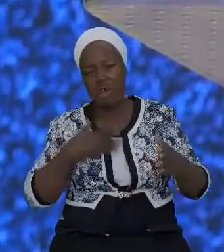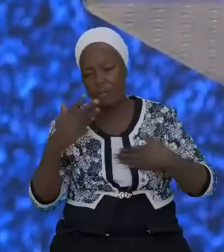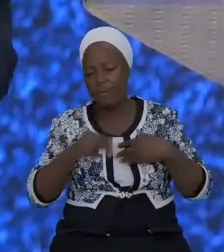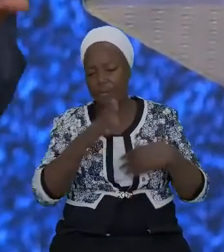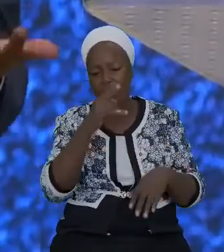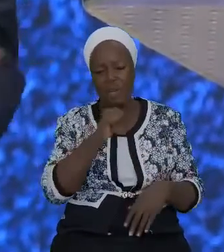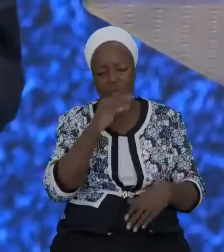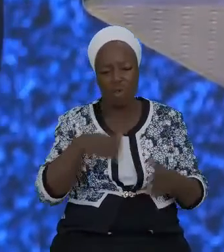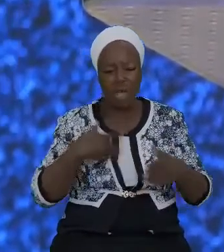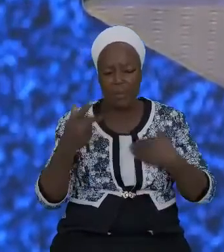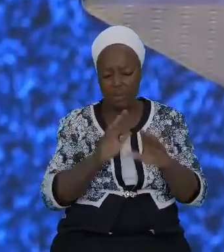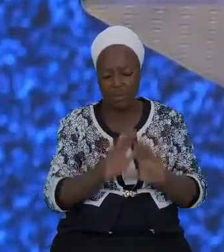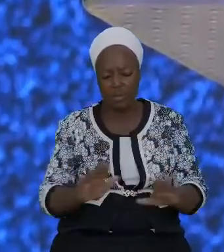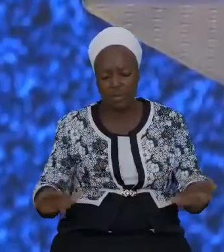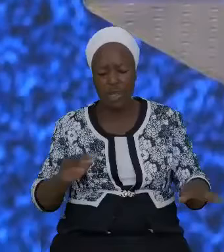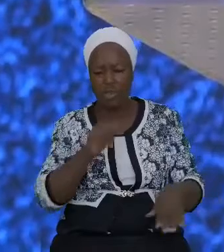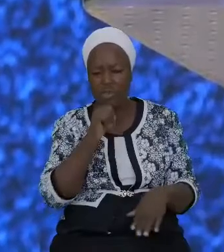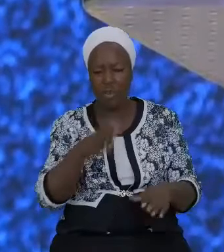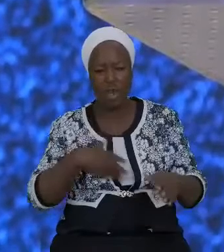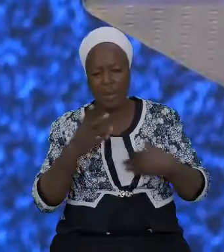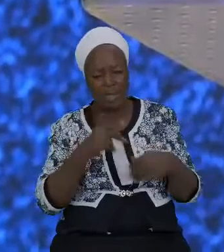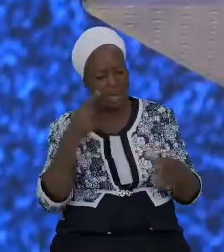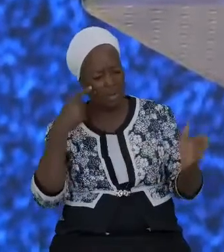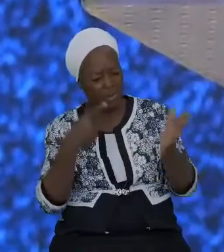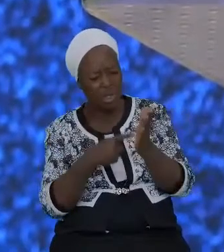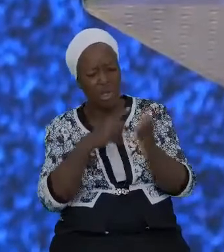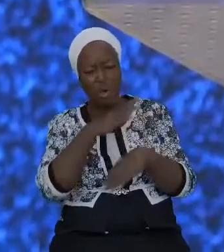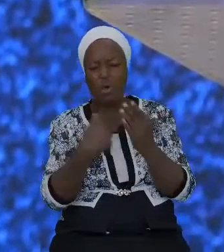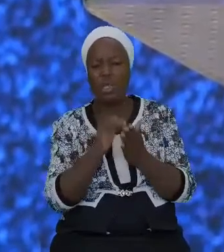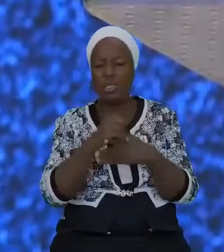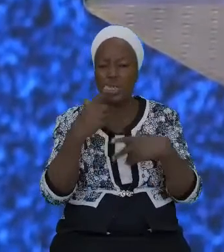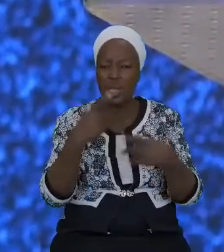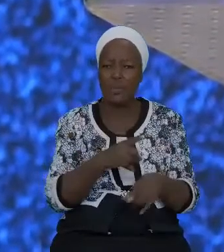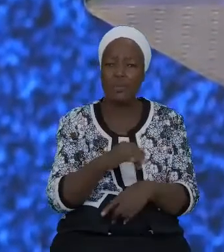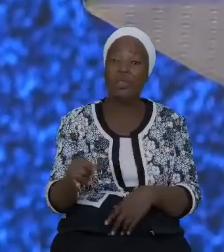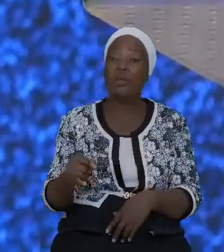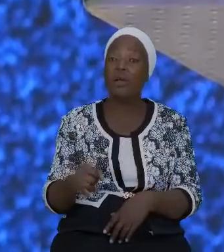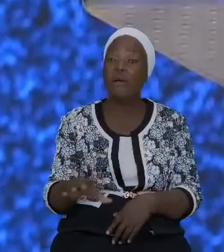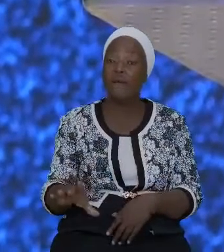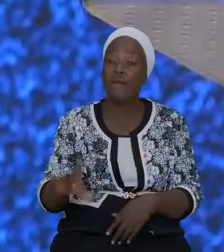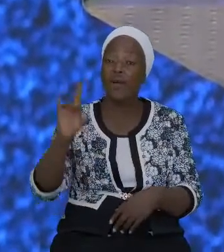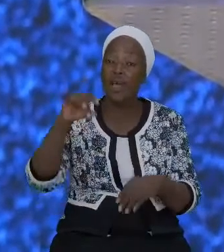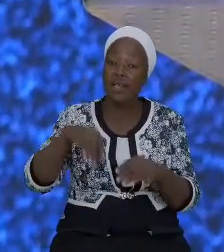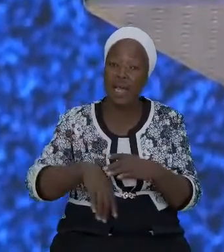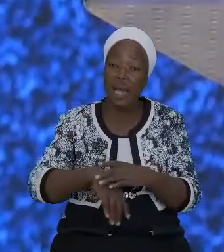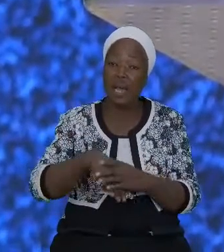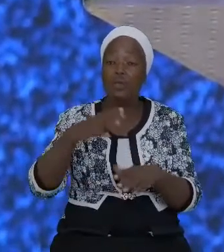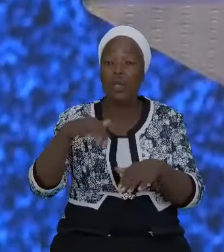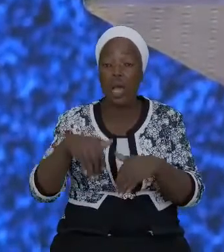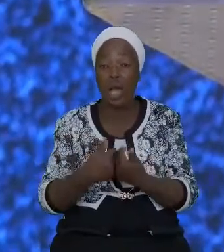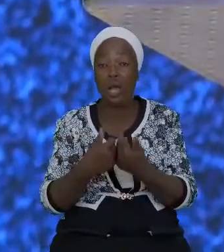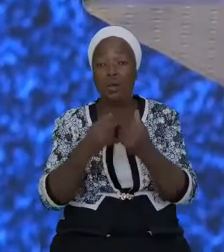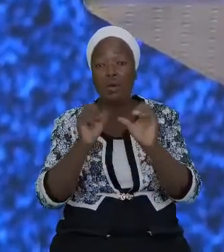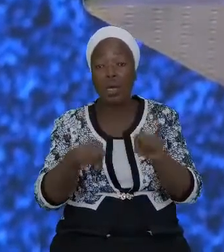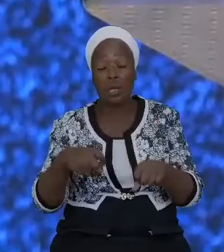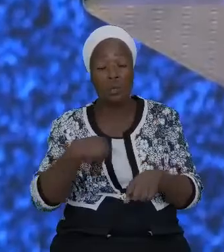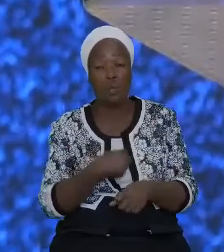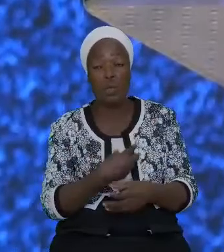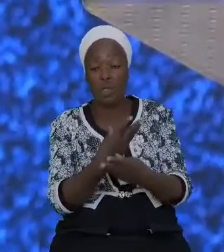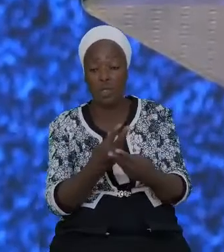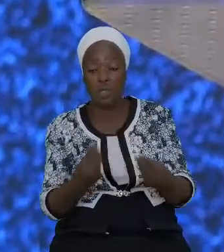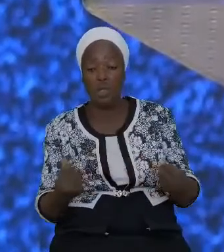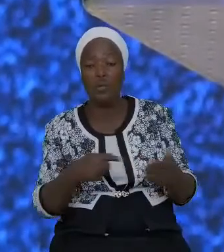not happy, the children, they're noticing what is happening. Find out how can we solve